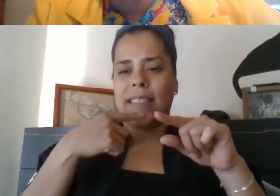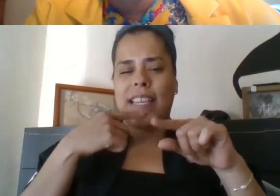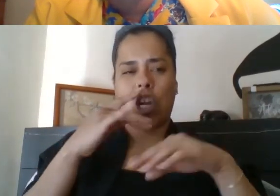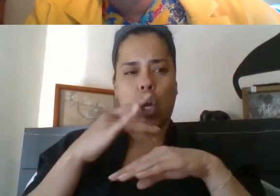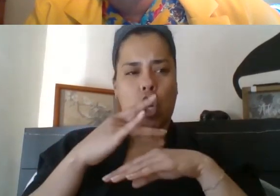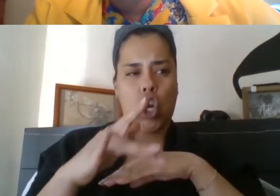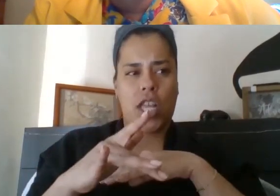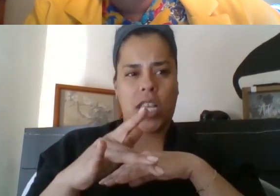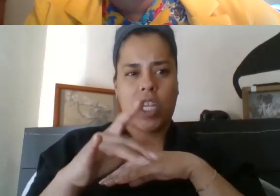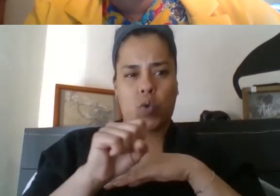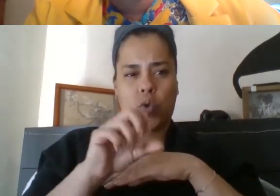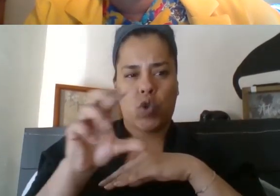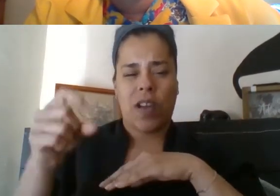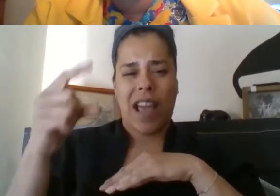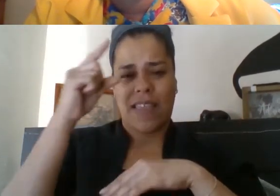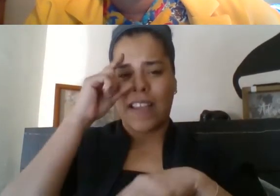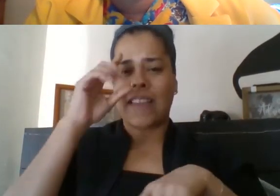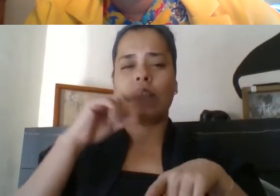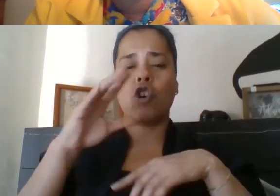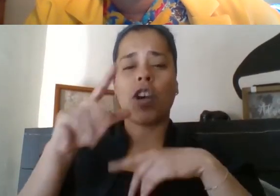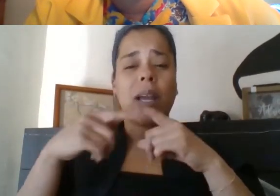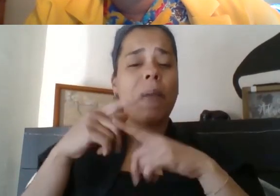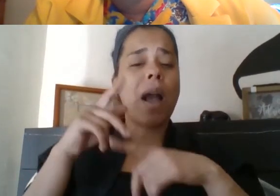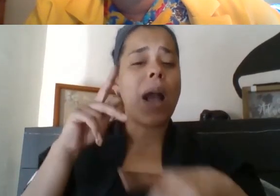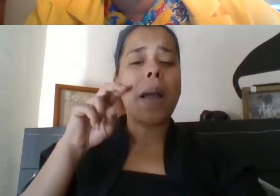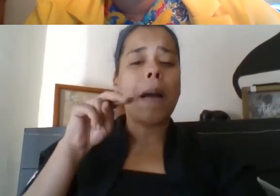talking about pension. I'm